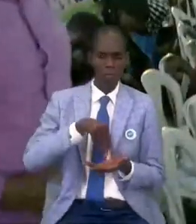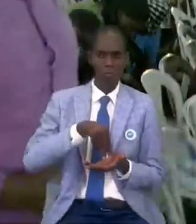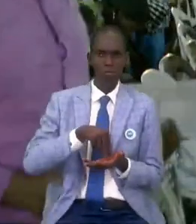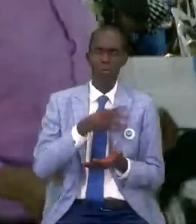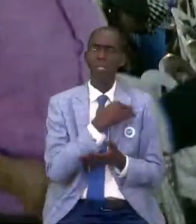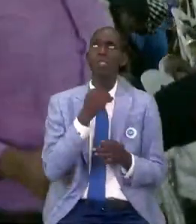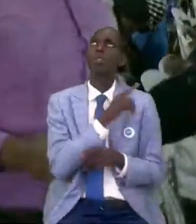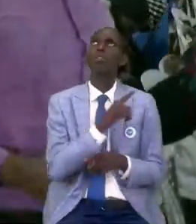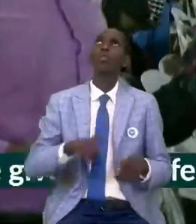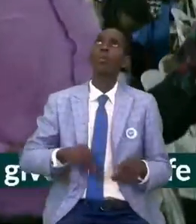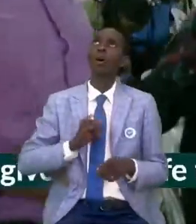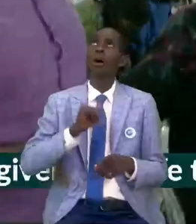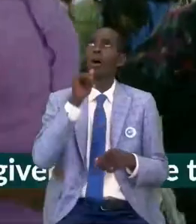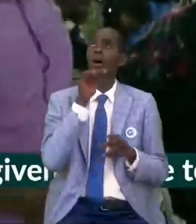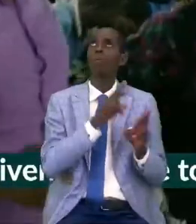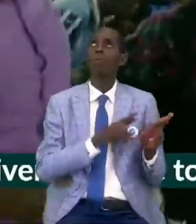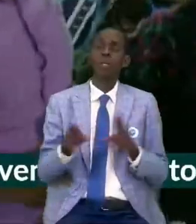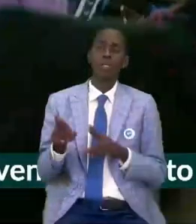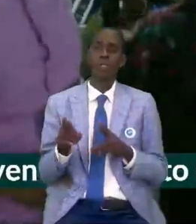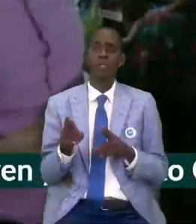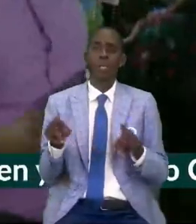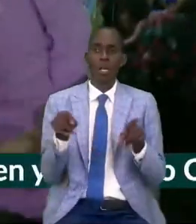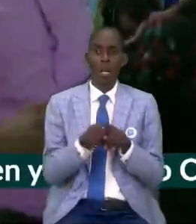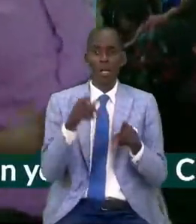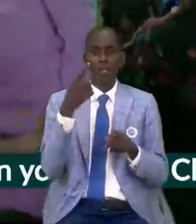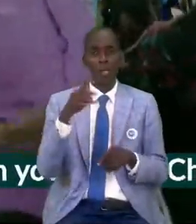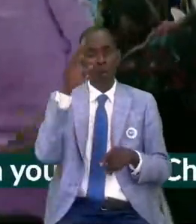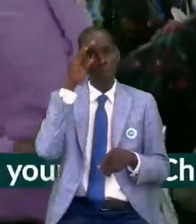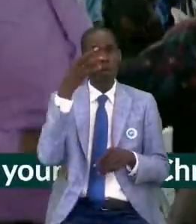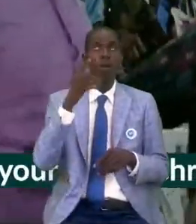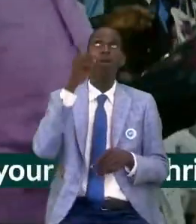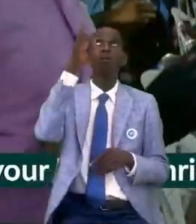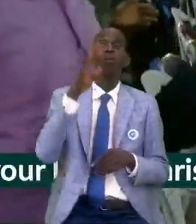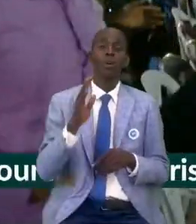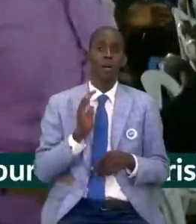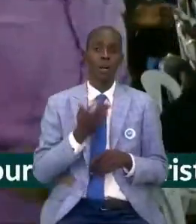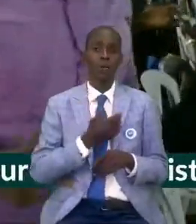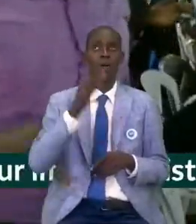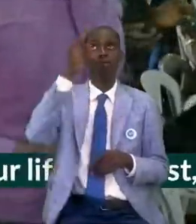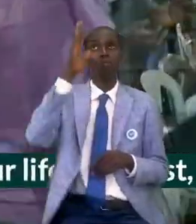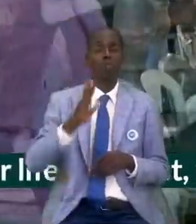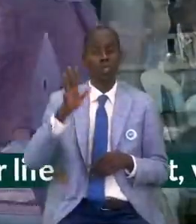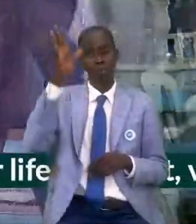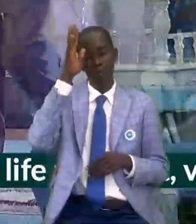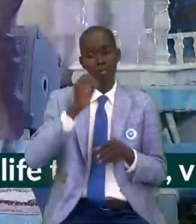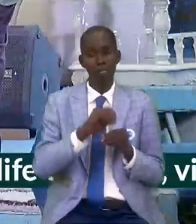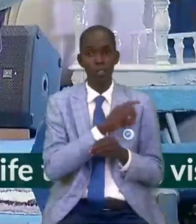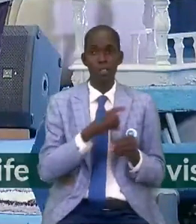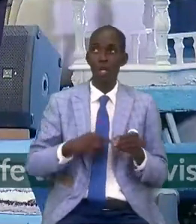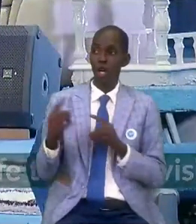a pastor, a father of the Lord comes, you will get your miracle.